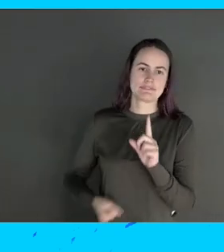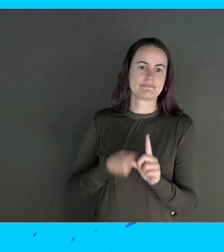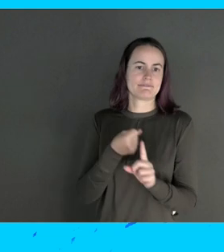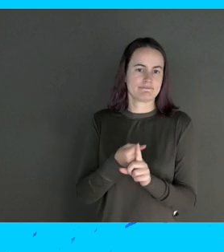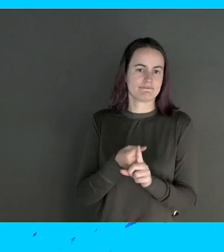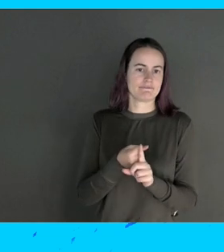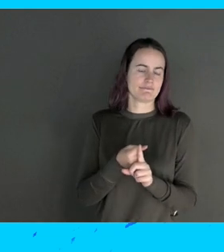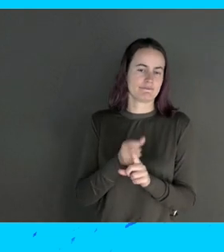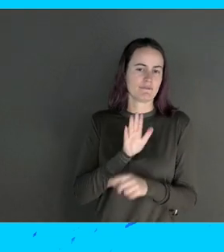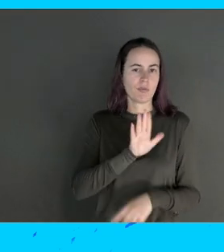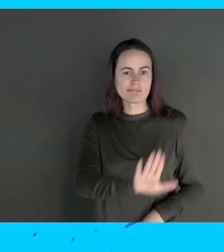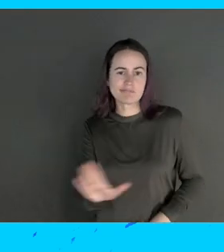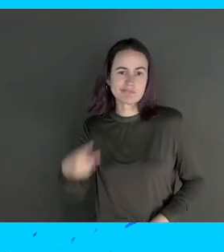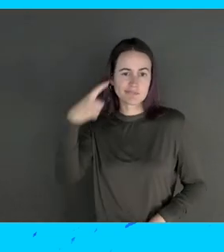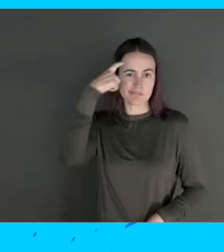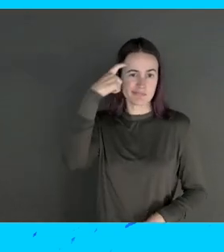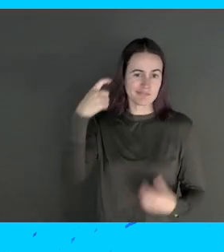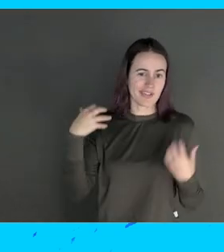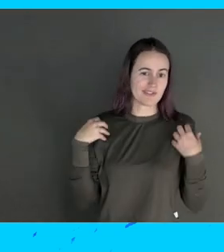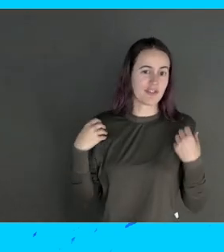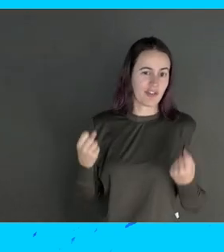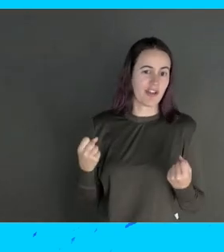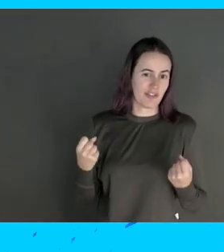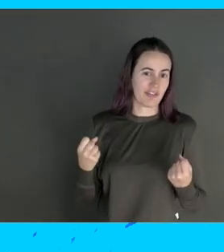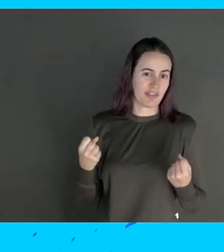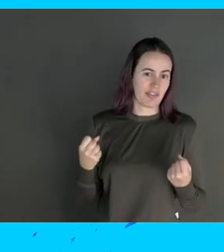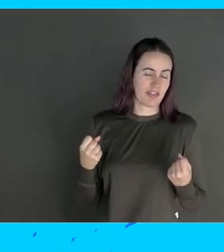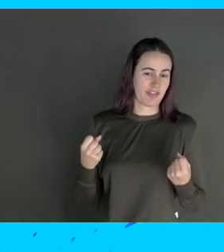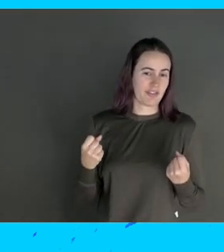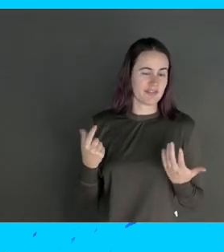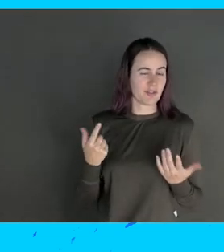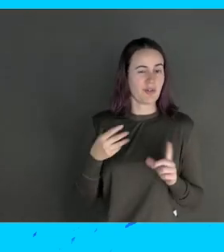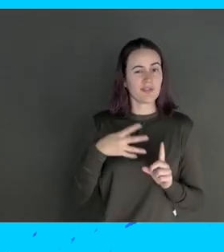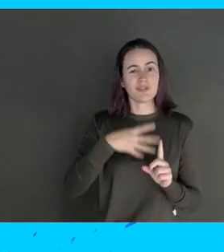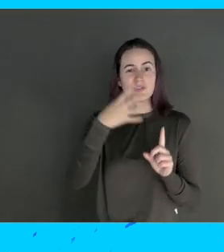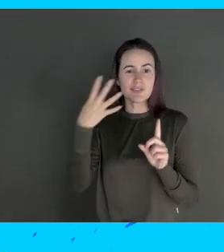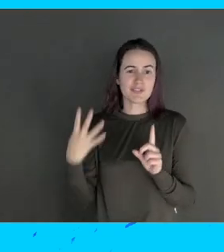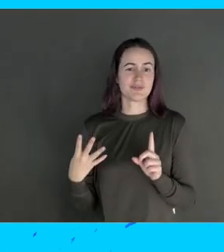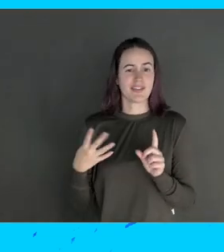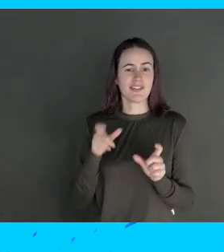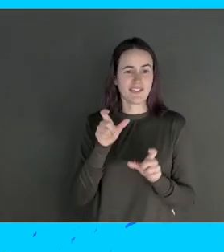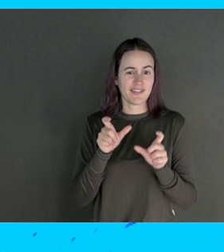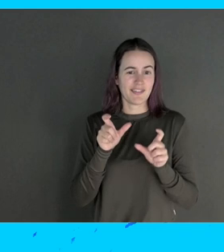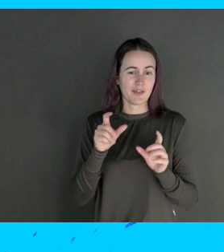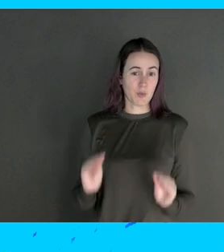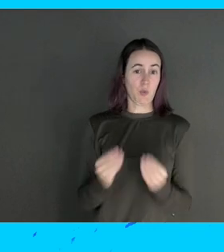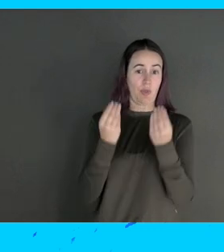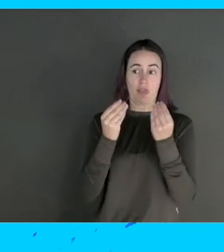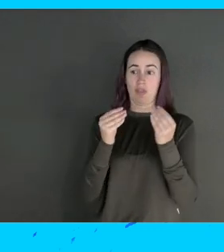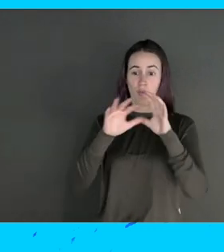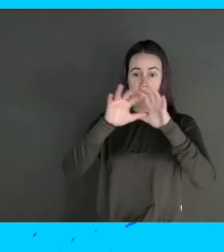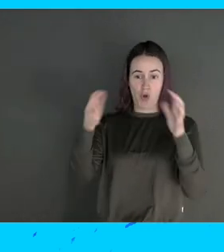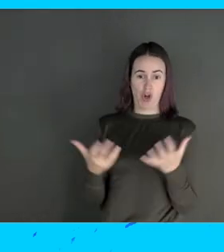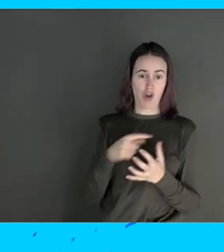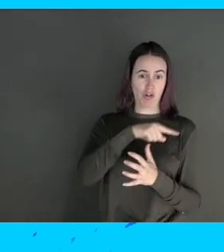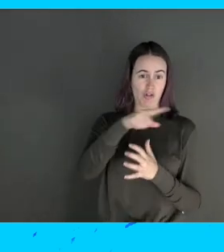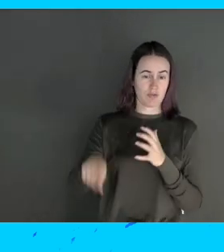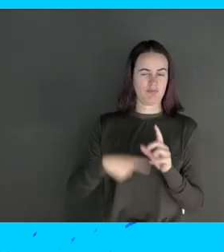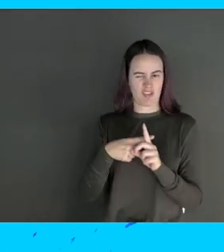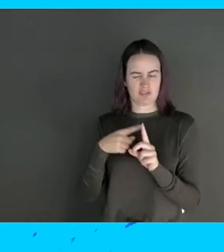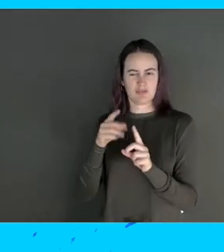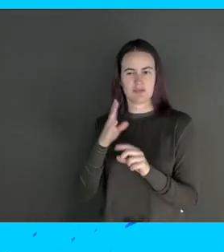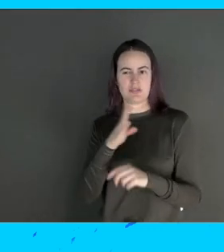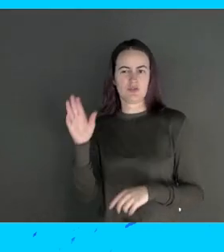mental health. So that is why LGBTQIA youth across the world, but also in the region, face